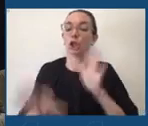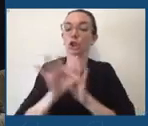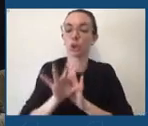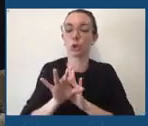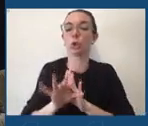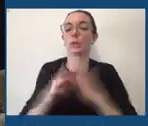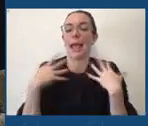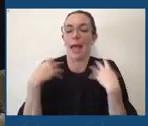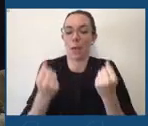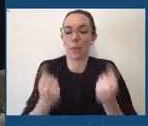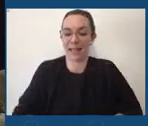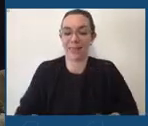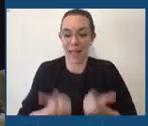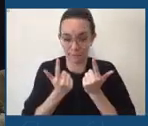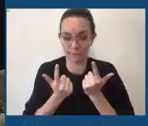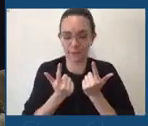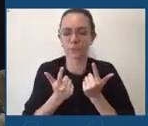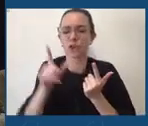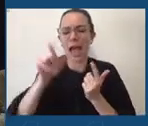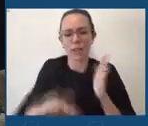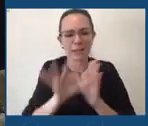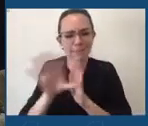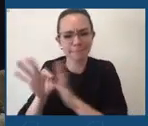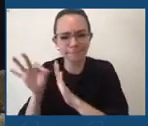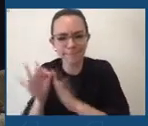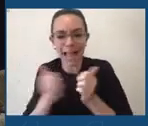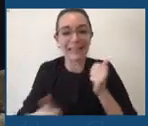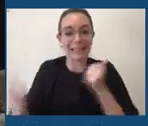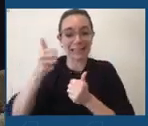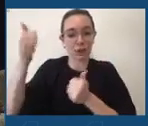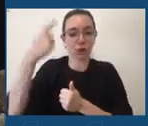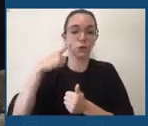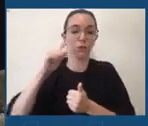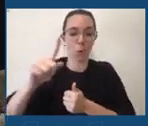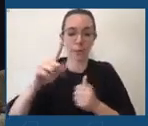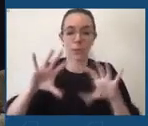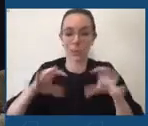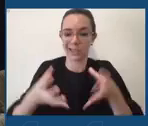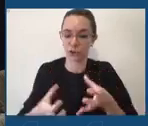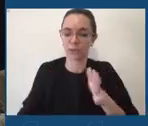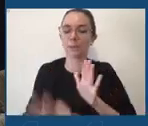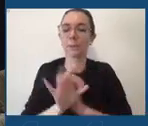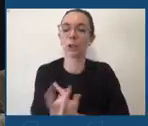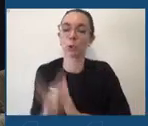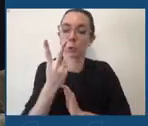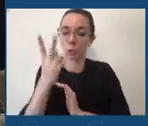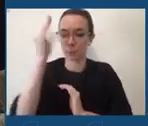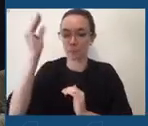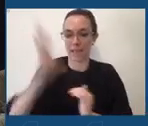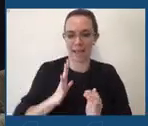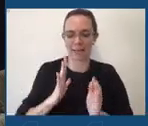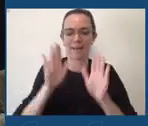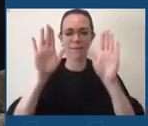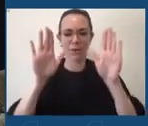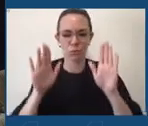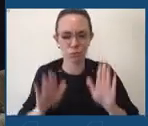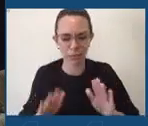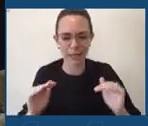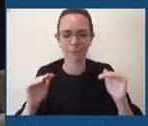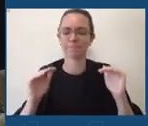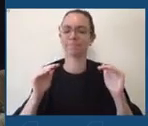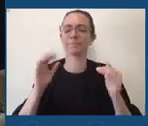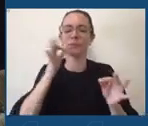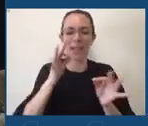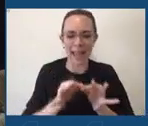had to select leaders for this organization, and she picked two men of great substance and great faith